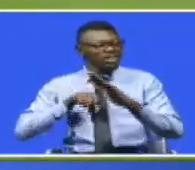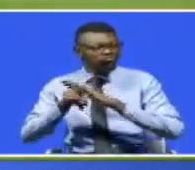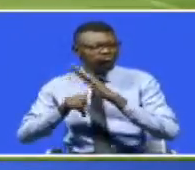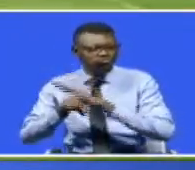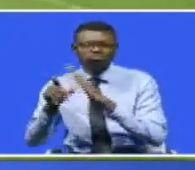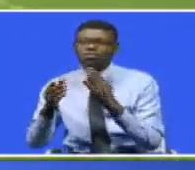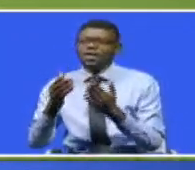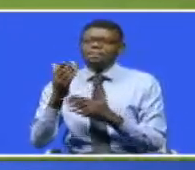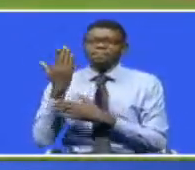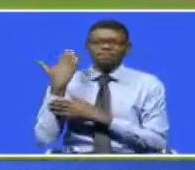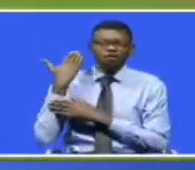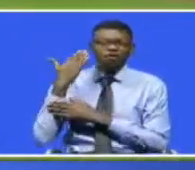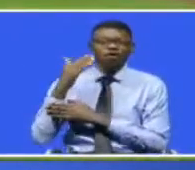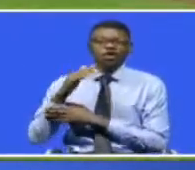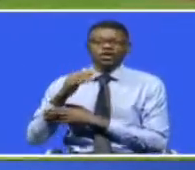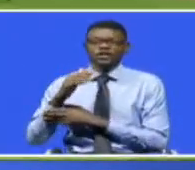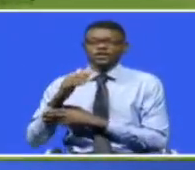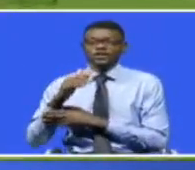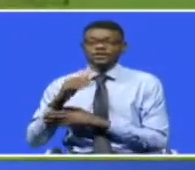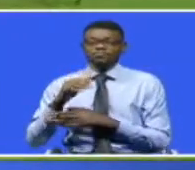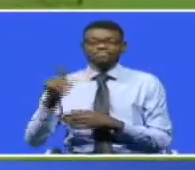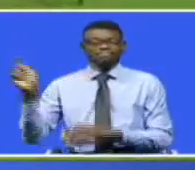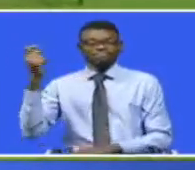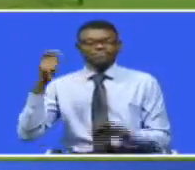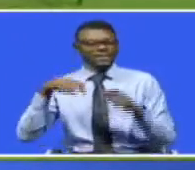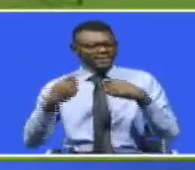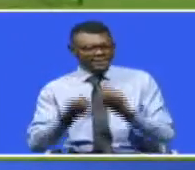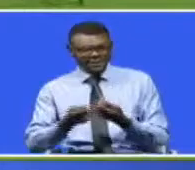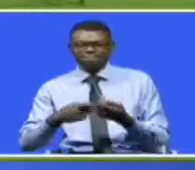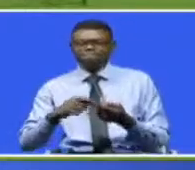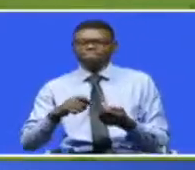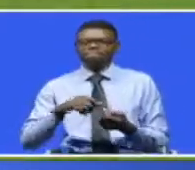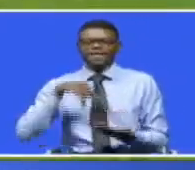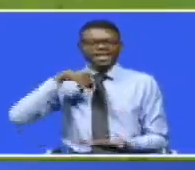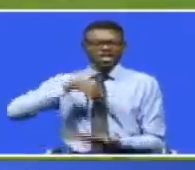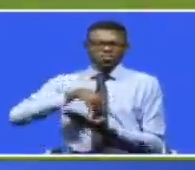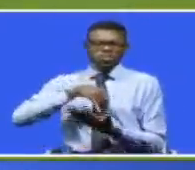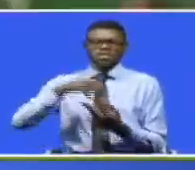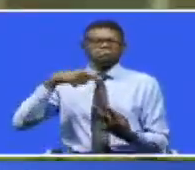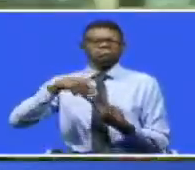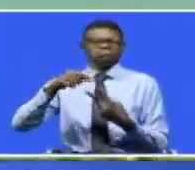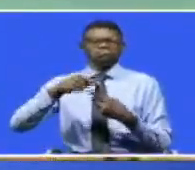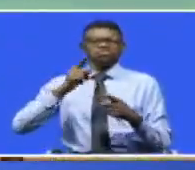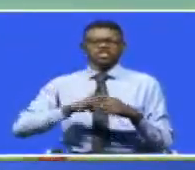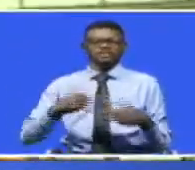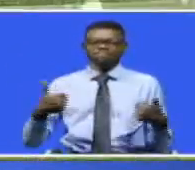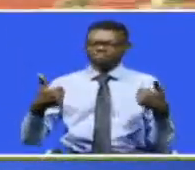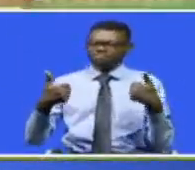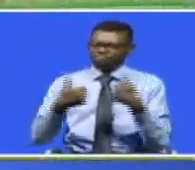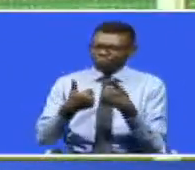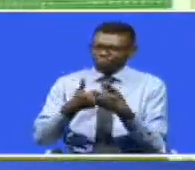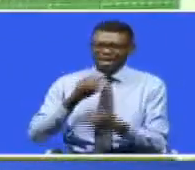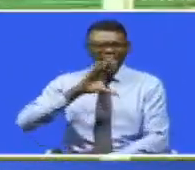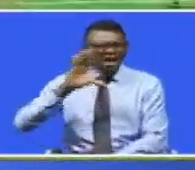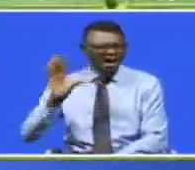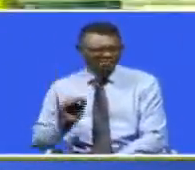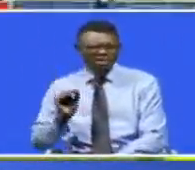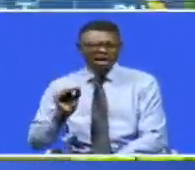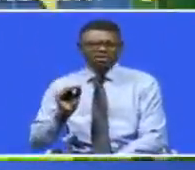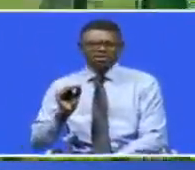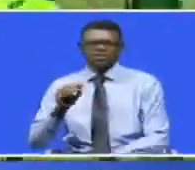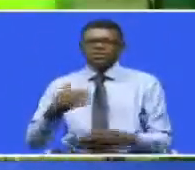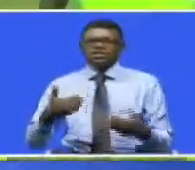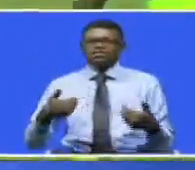Eric was named in the Harambee Stars lineup during the 2022 AFCON qualifiers, where he scored in a 2-1 build-up match